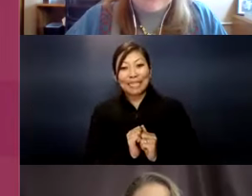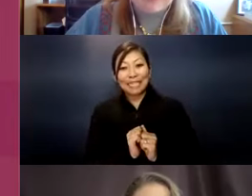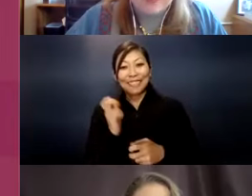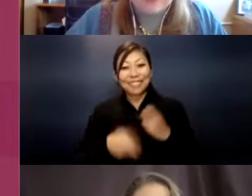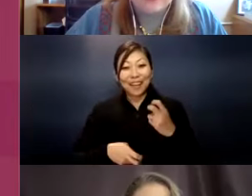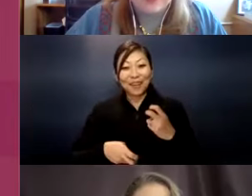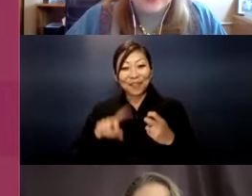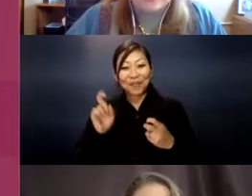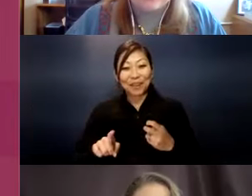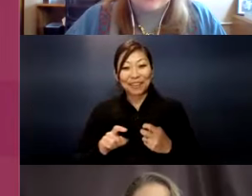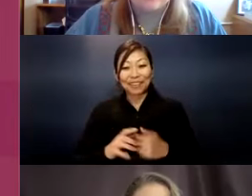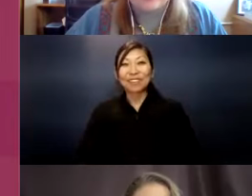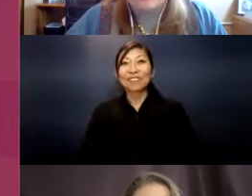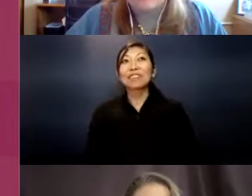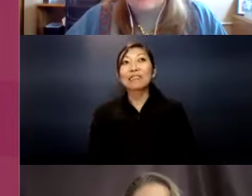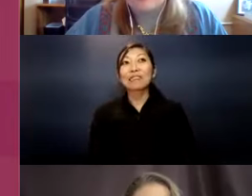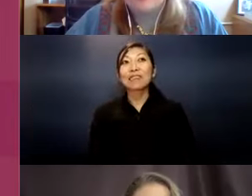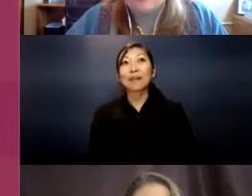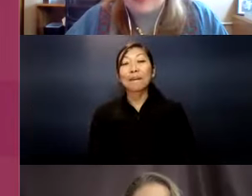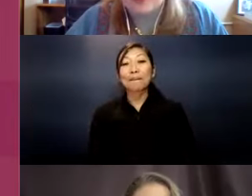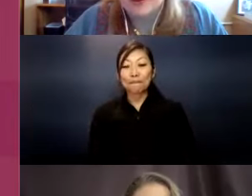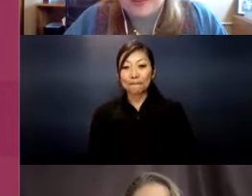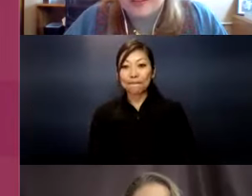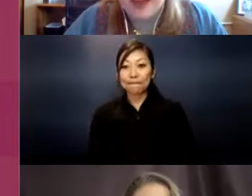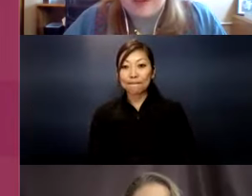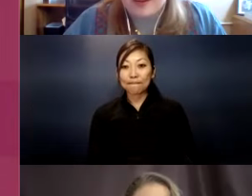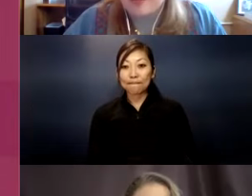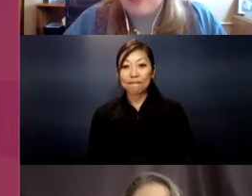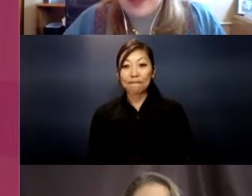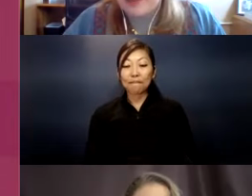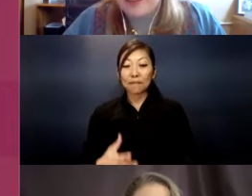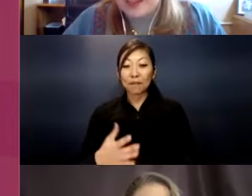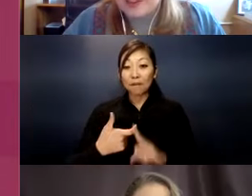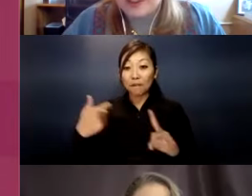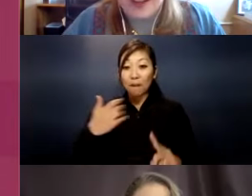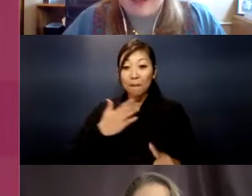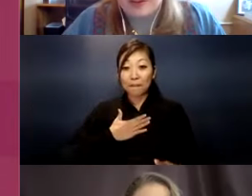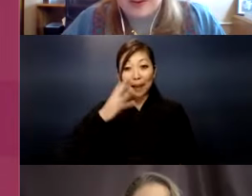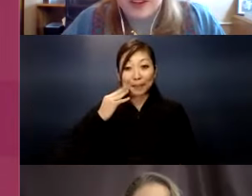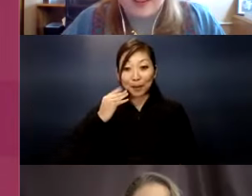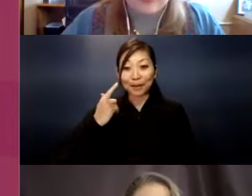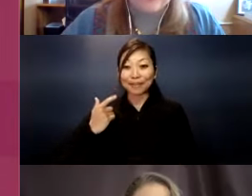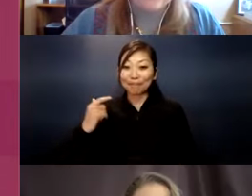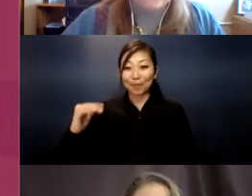what I have found, like just in my lived experience of having been a teenager